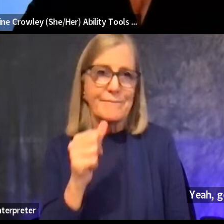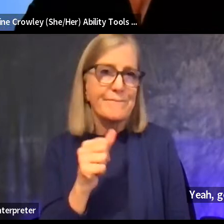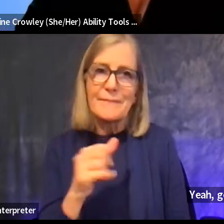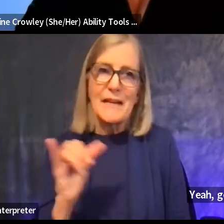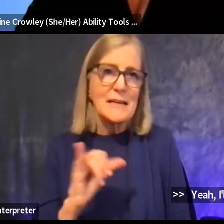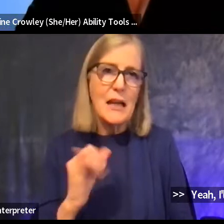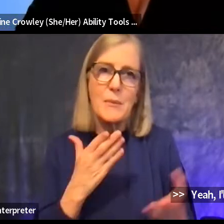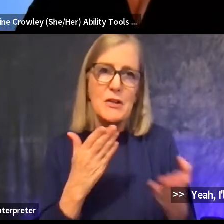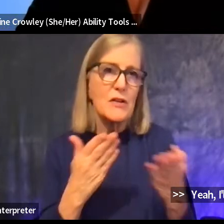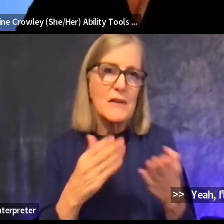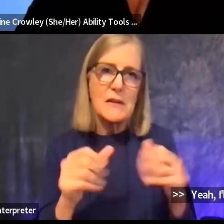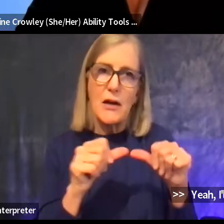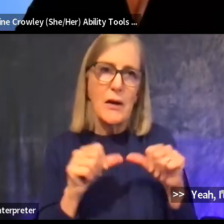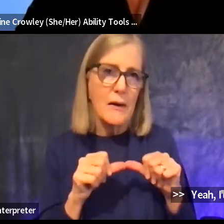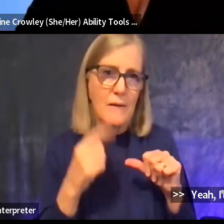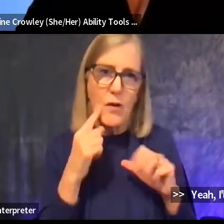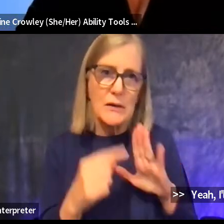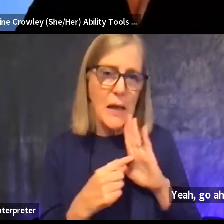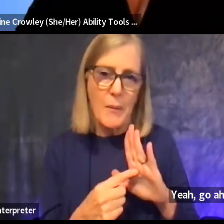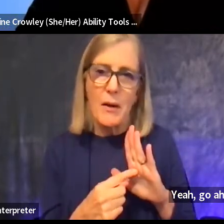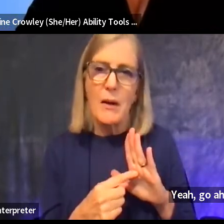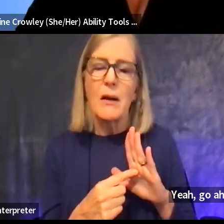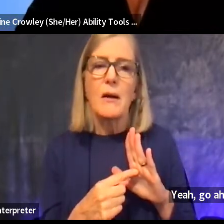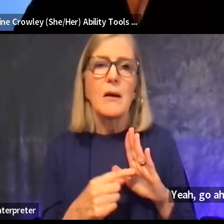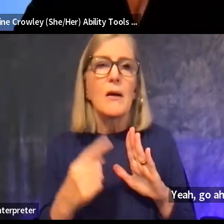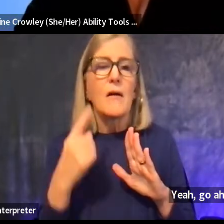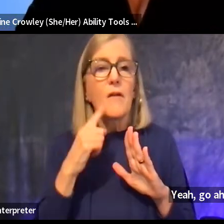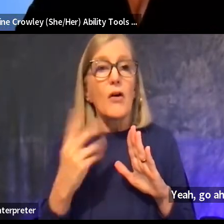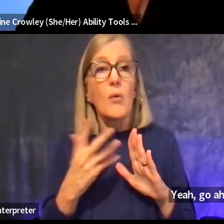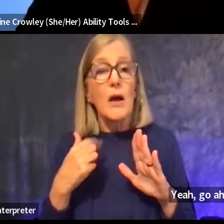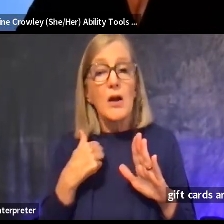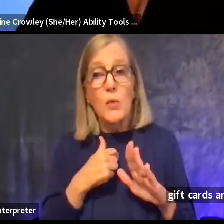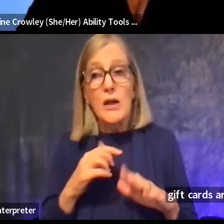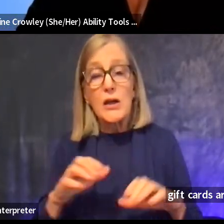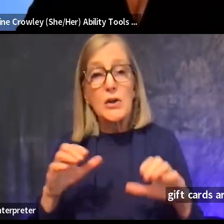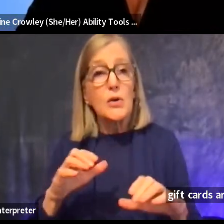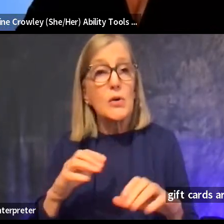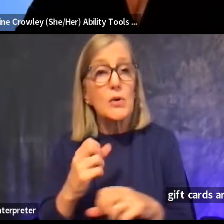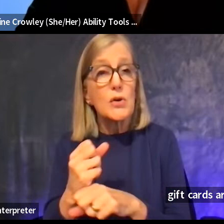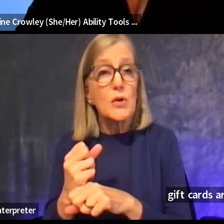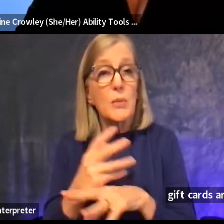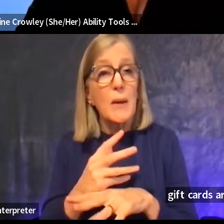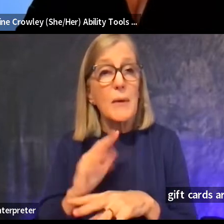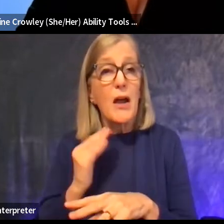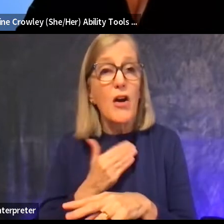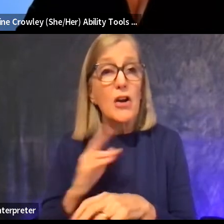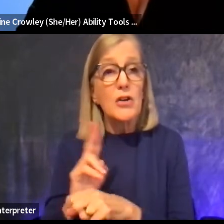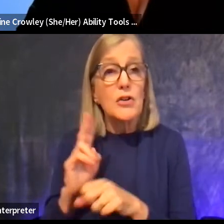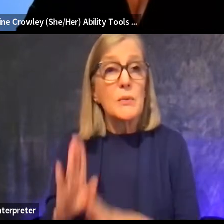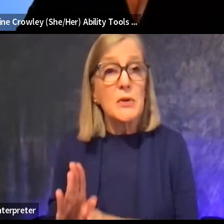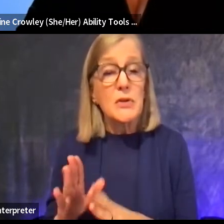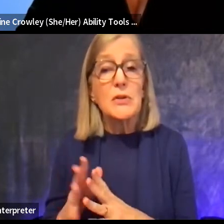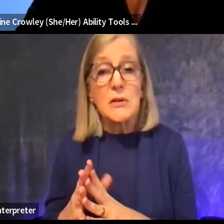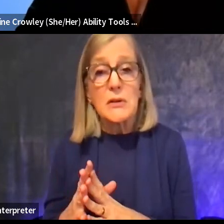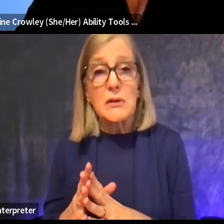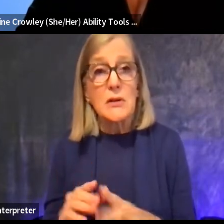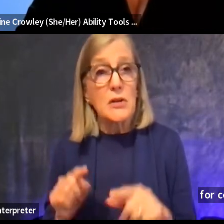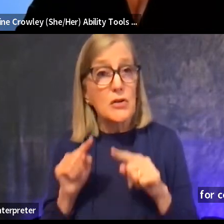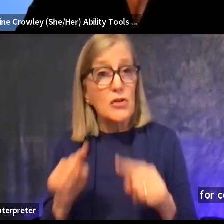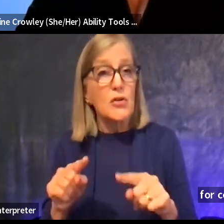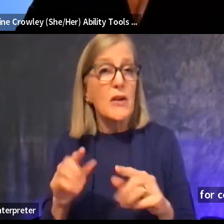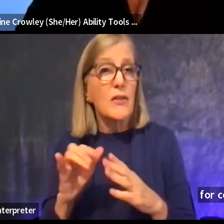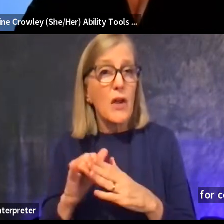they're not in the same service area. So for what we do to kind of prep consumers during these